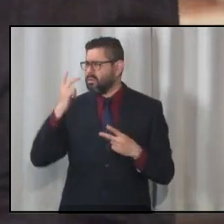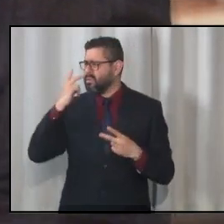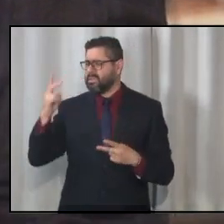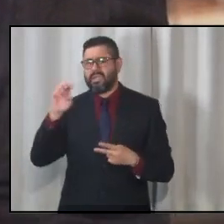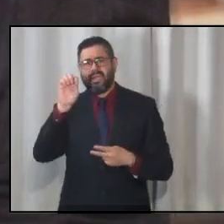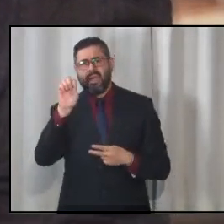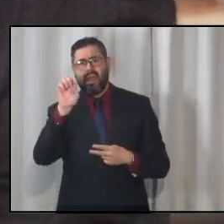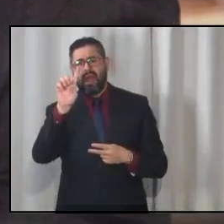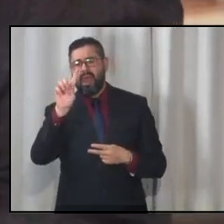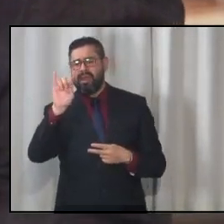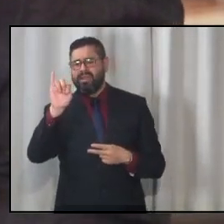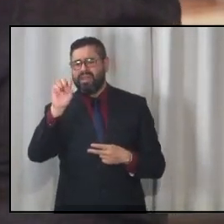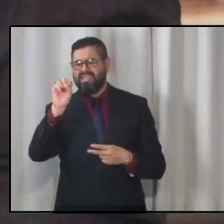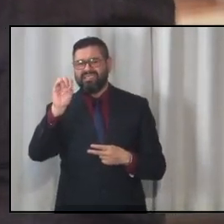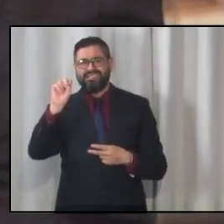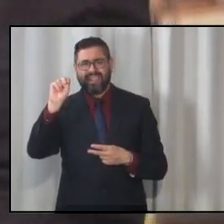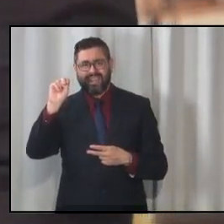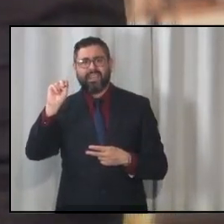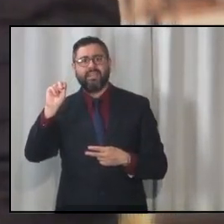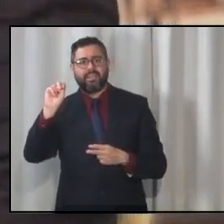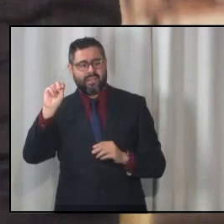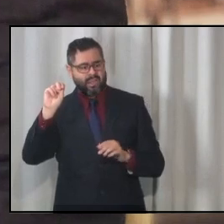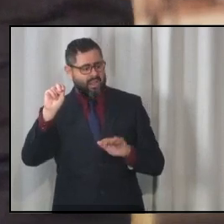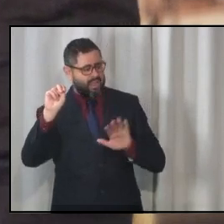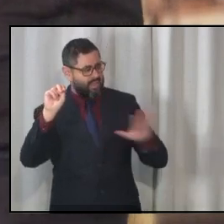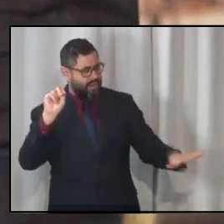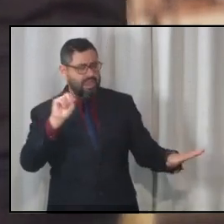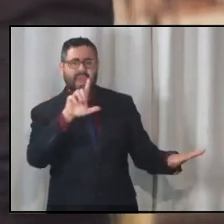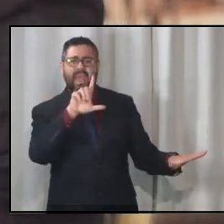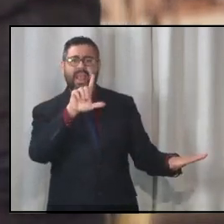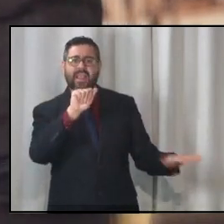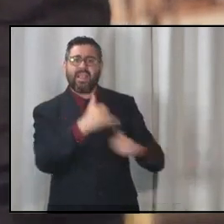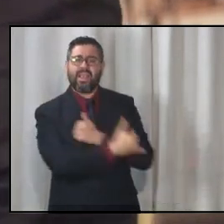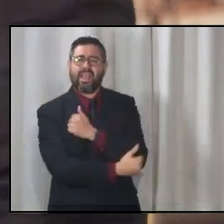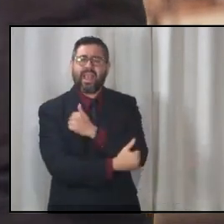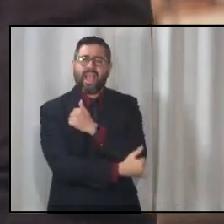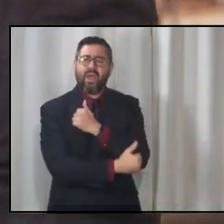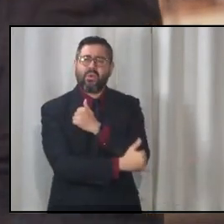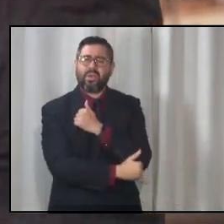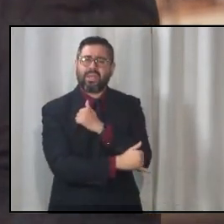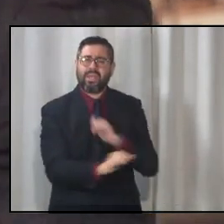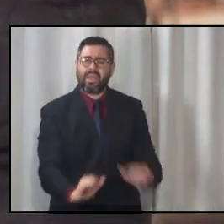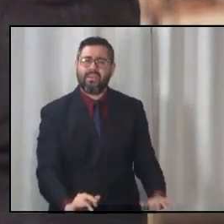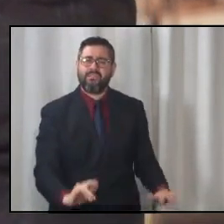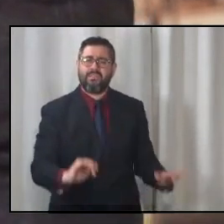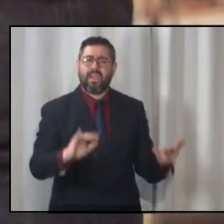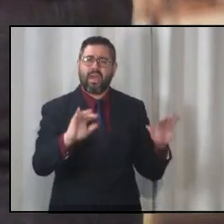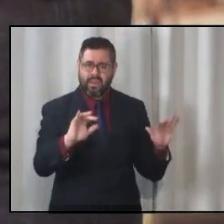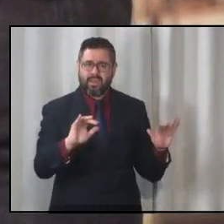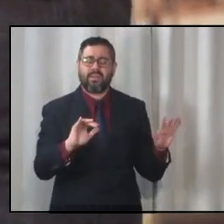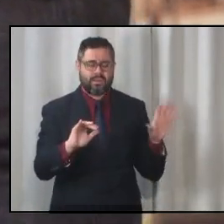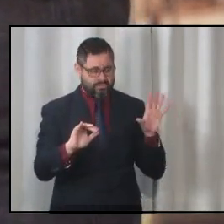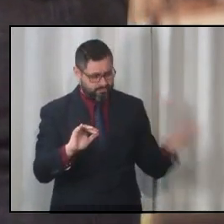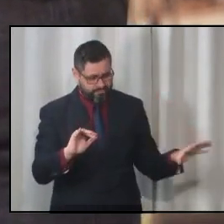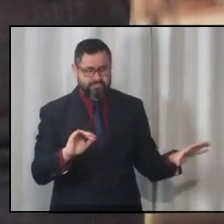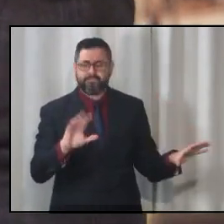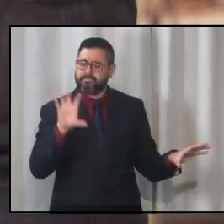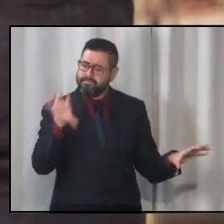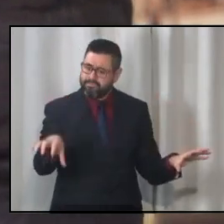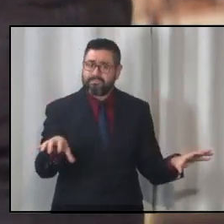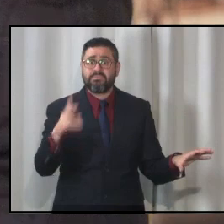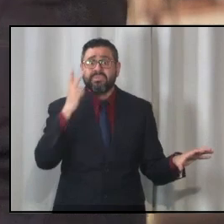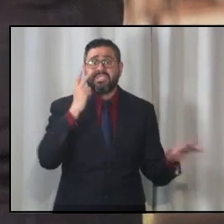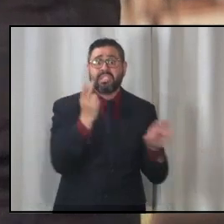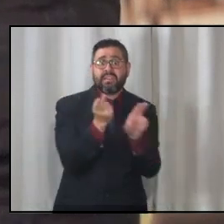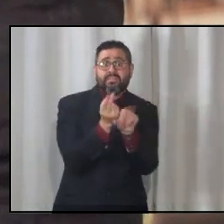one jurisdiction, right? You'll see LA County flood zone. That's a different jurisdiction. You'll see the the